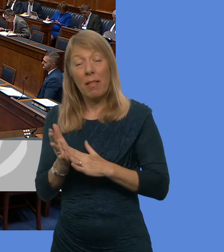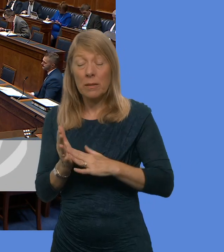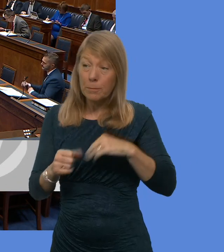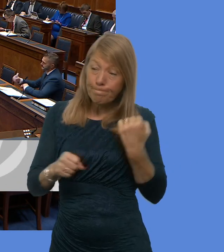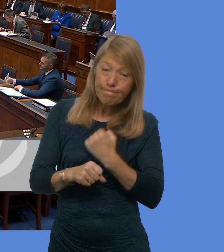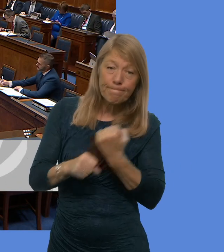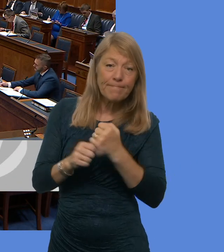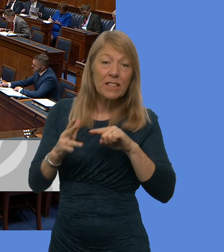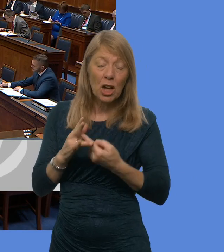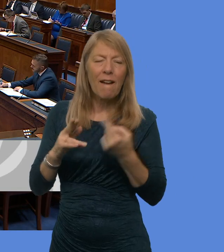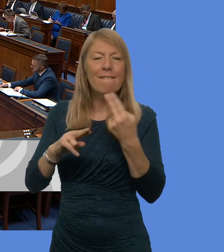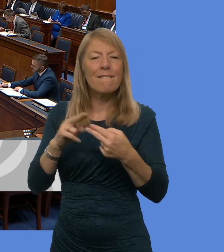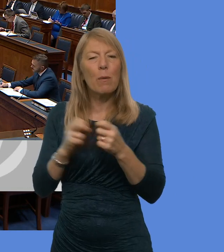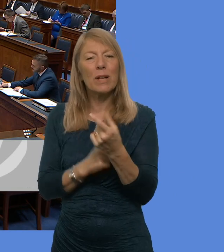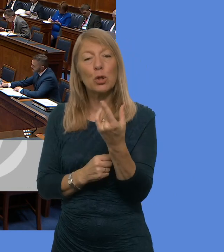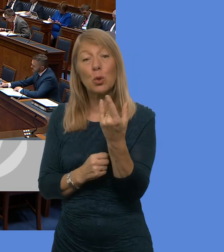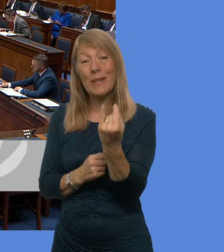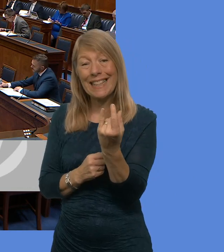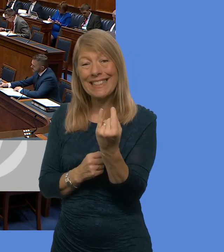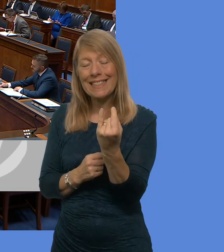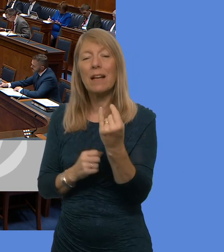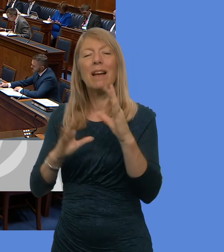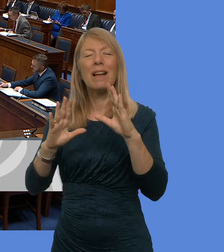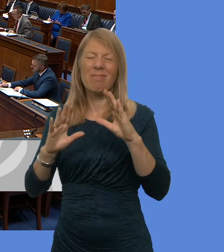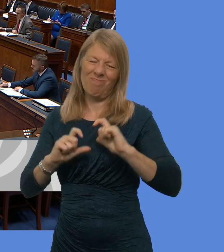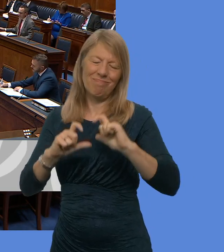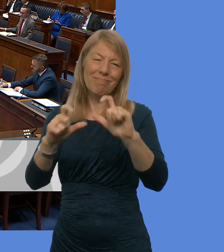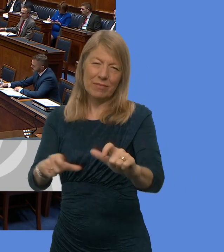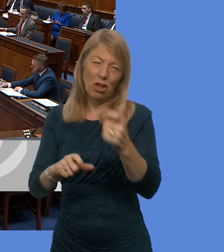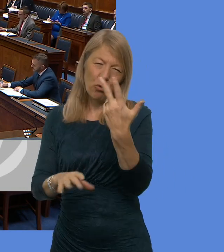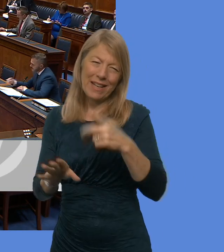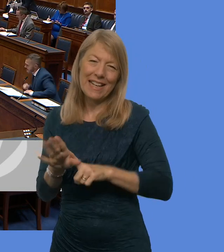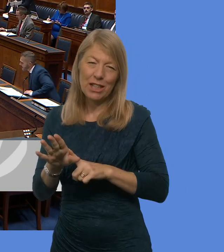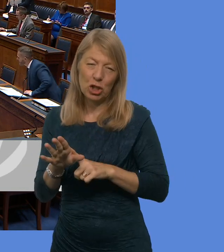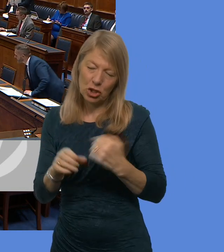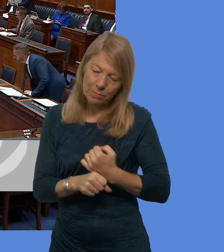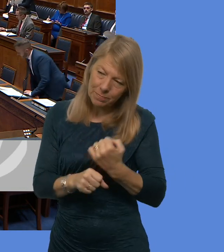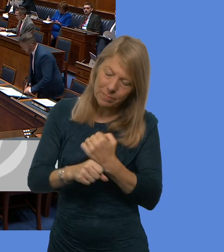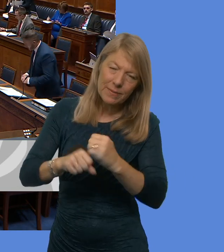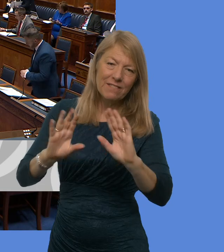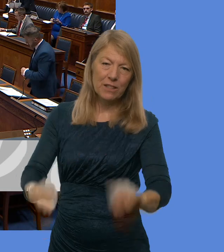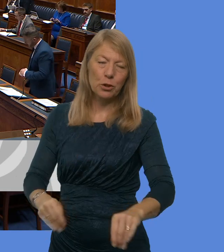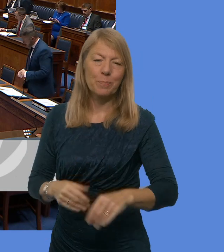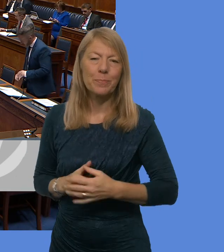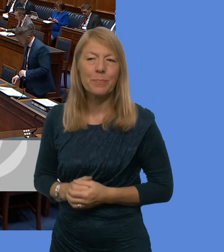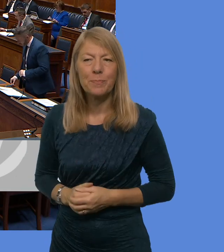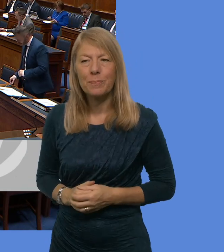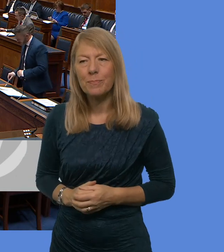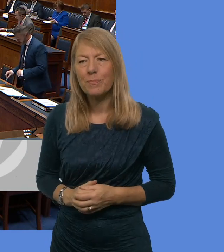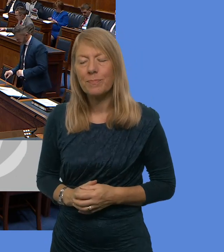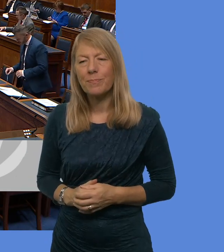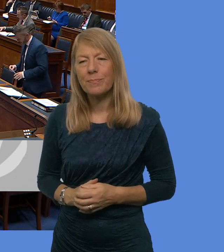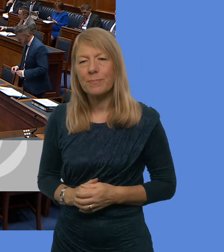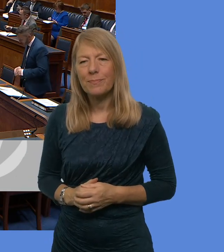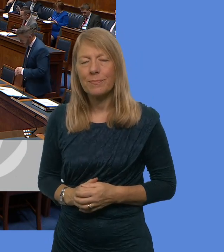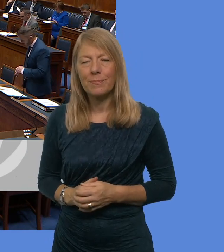2026 and continue to completion over the following 3 years. Mr. Butler. I thank the Minister for